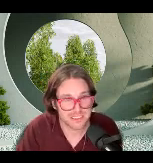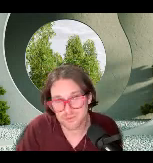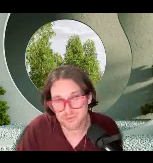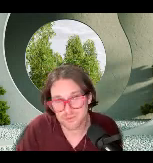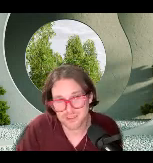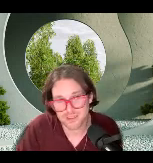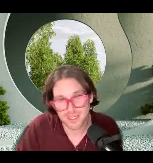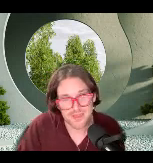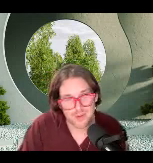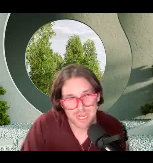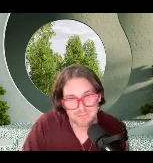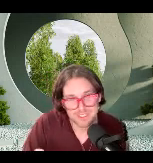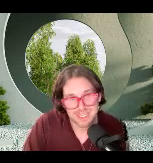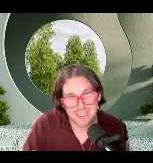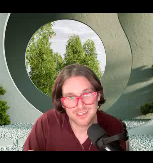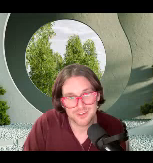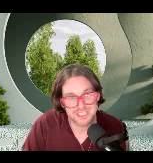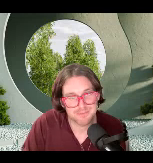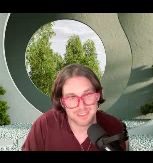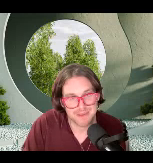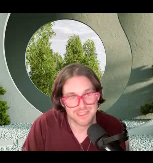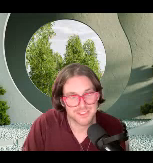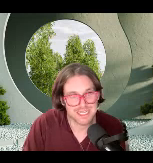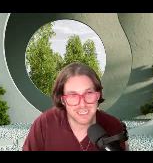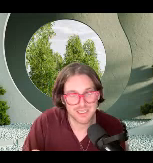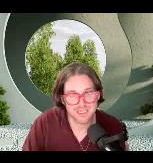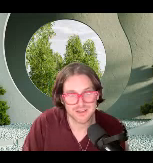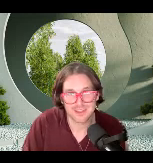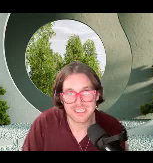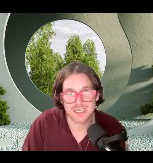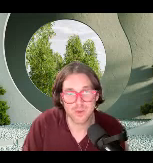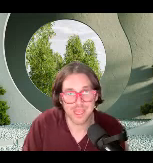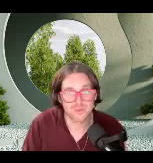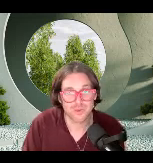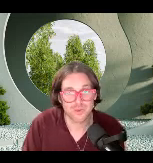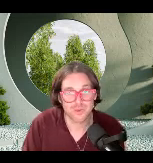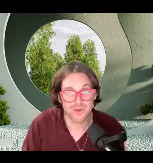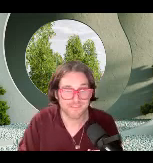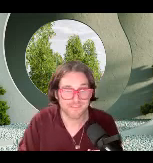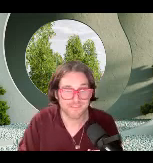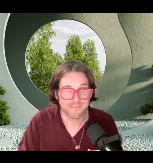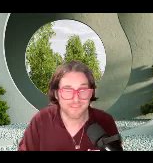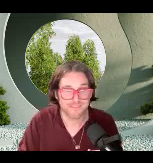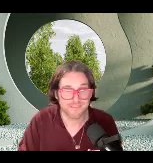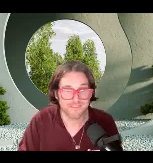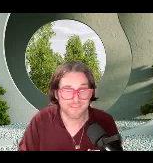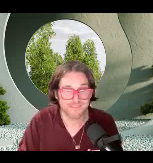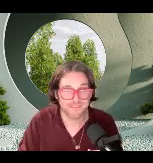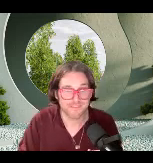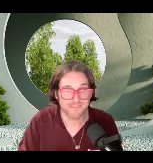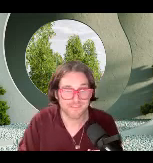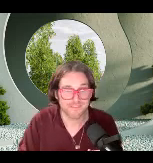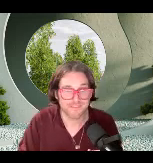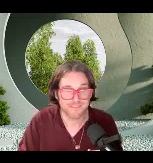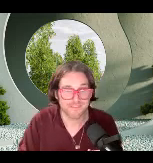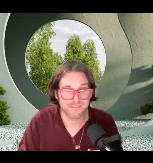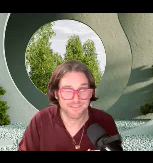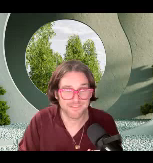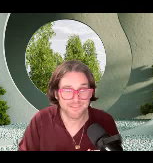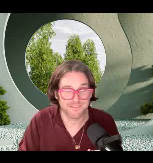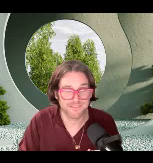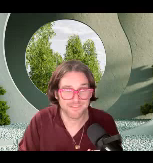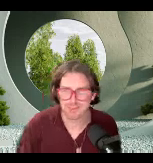and accessible we will be. And then representing a diversity of perspectives and identities in authentic ways. One of my favorite ways to do this right now